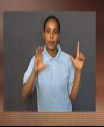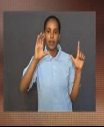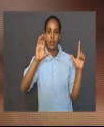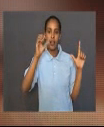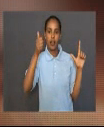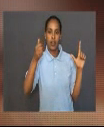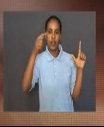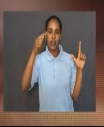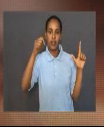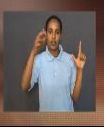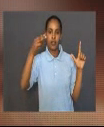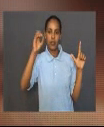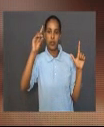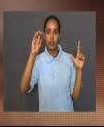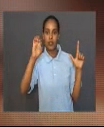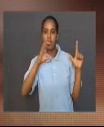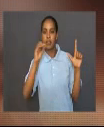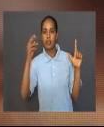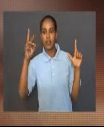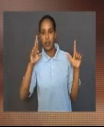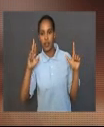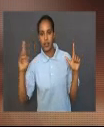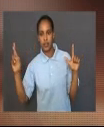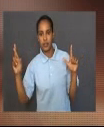and the cathode is on the right.